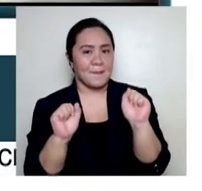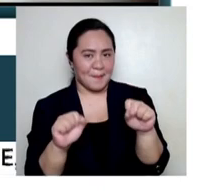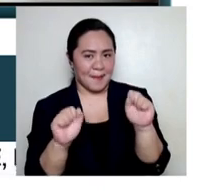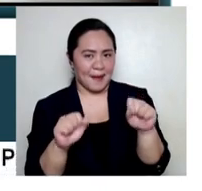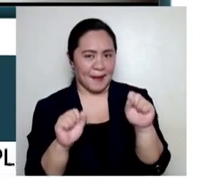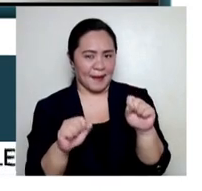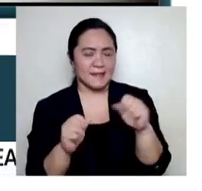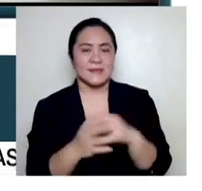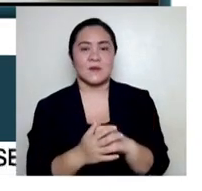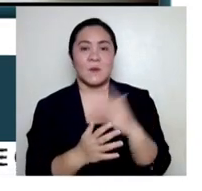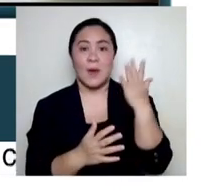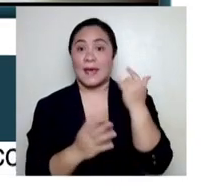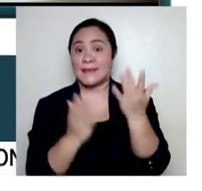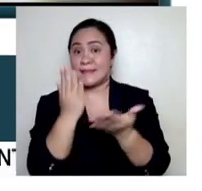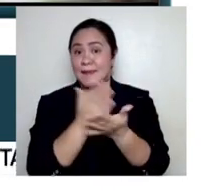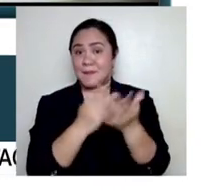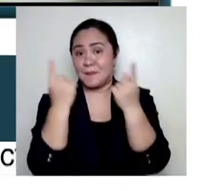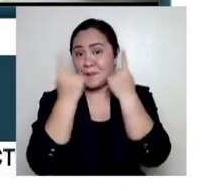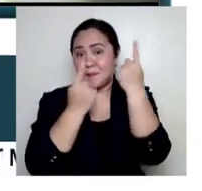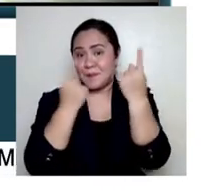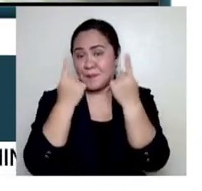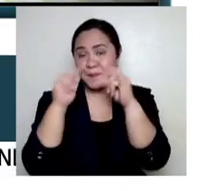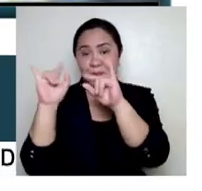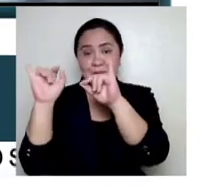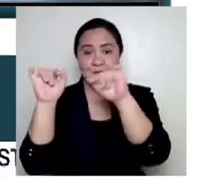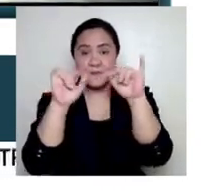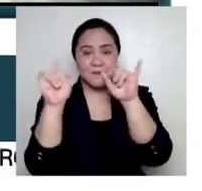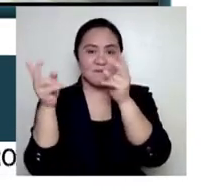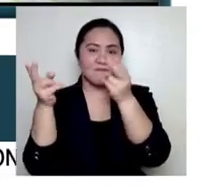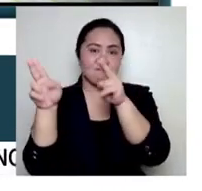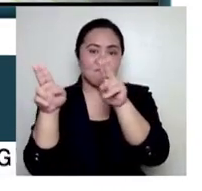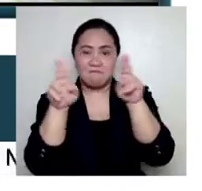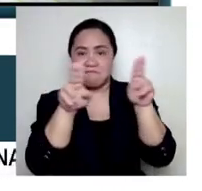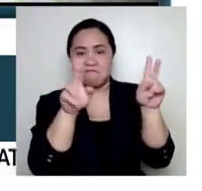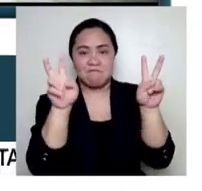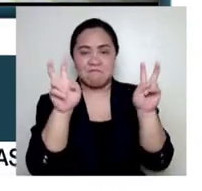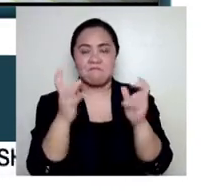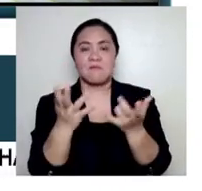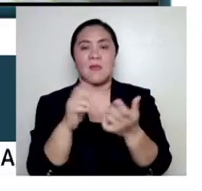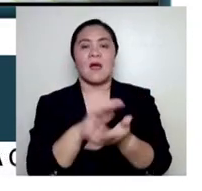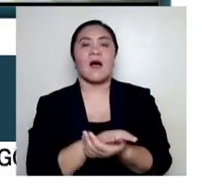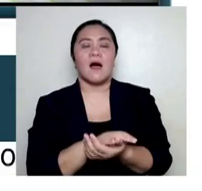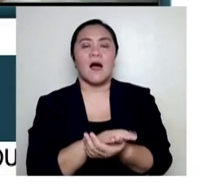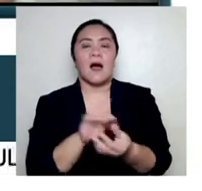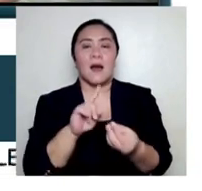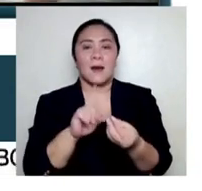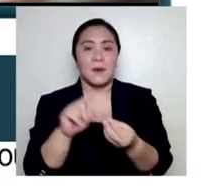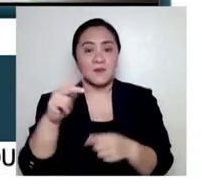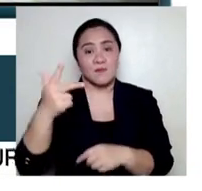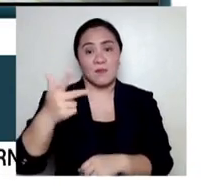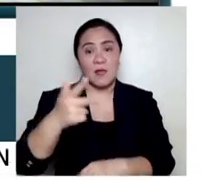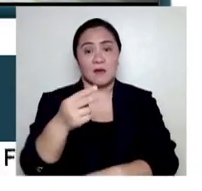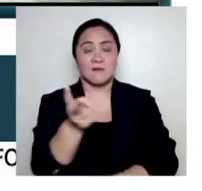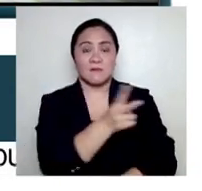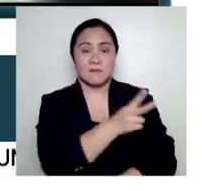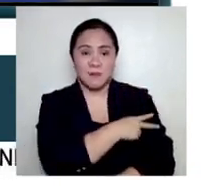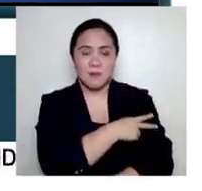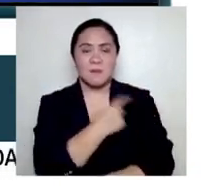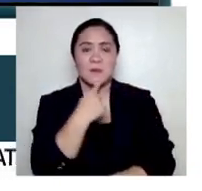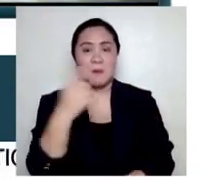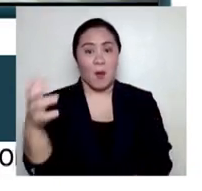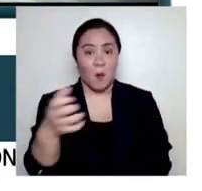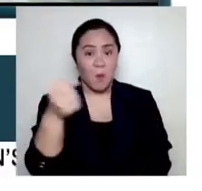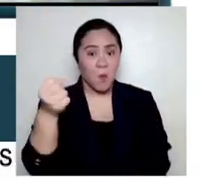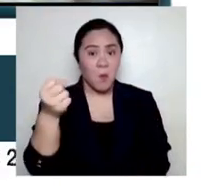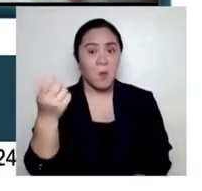be issues and concerns regarding the booster shot, but currently we will just stay on hold on I mean,